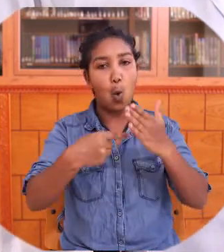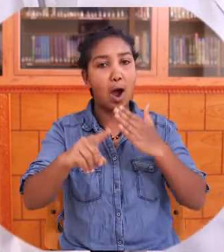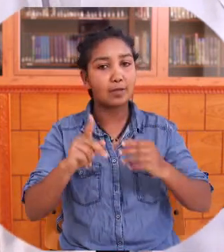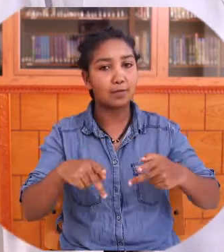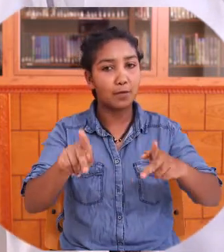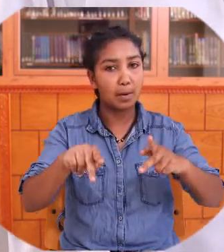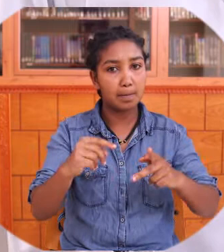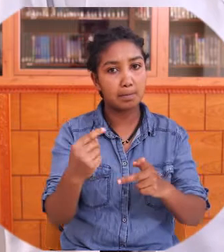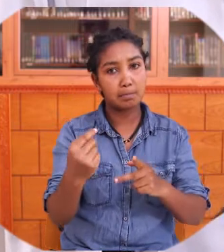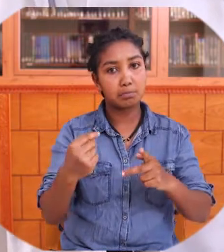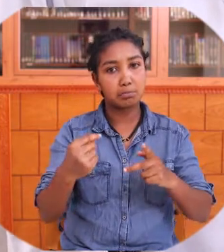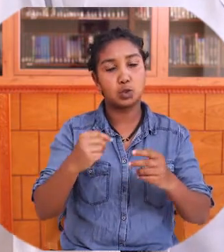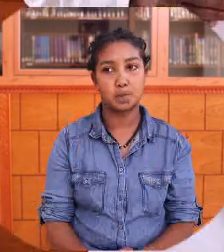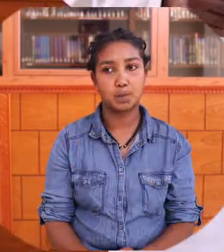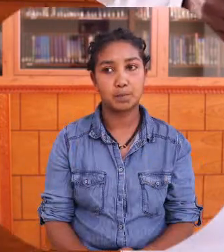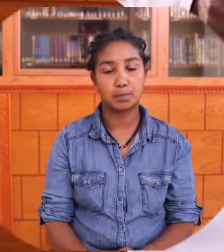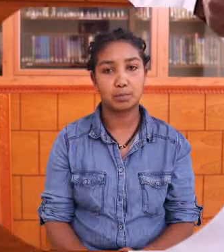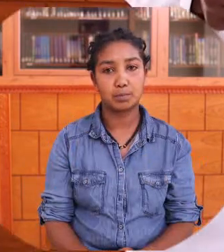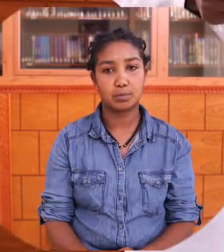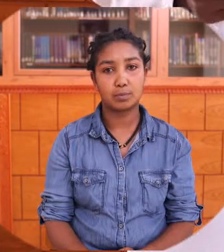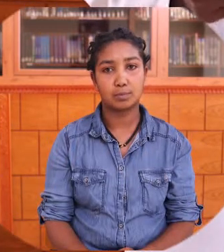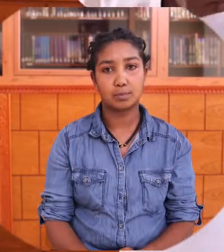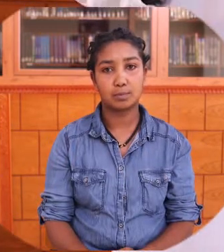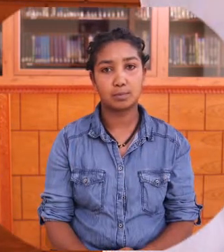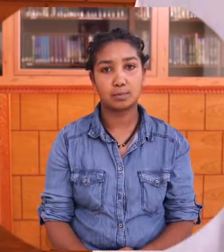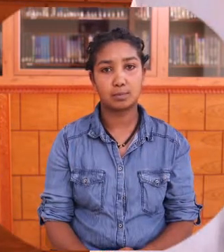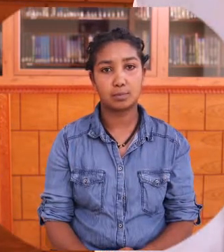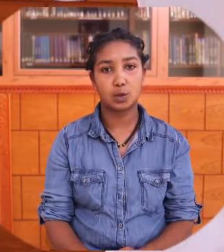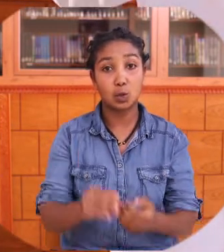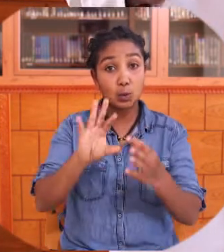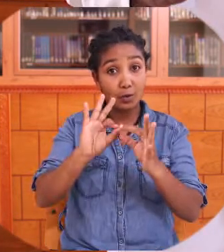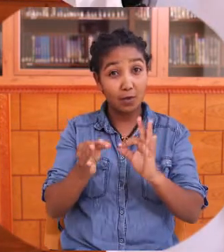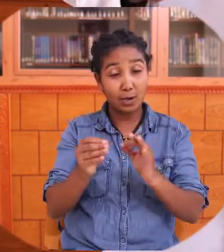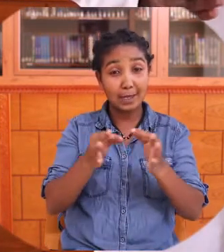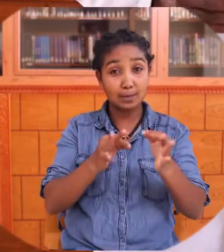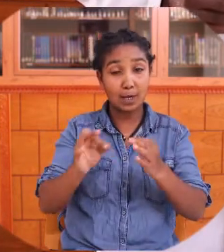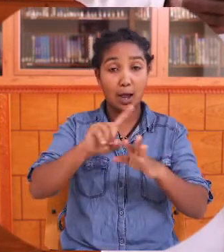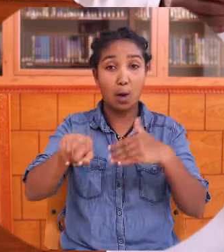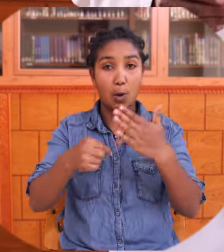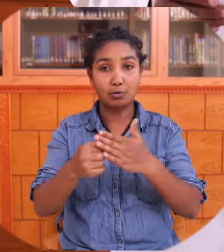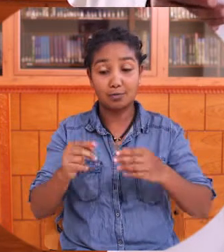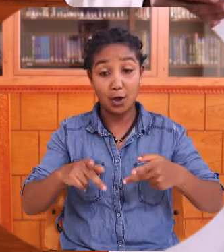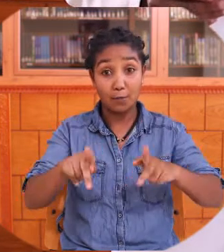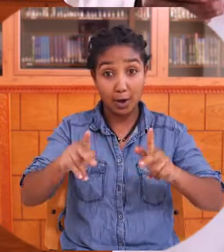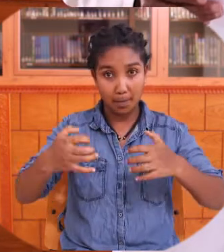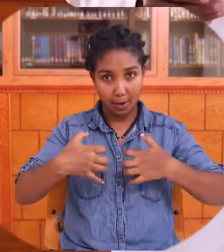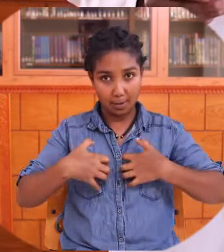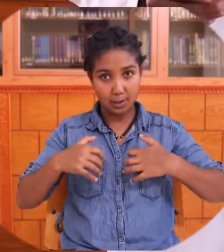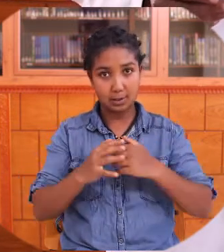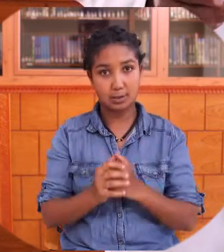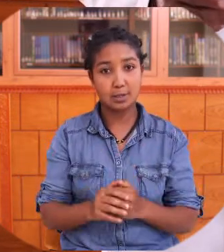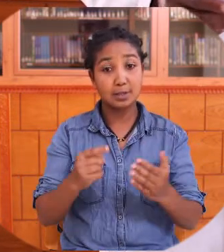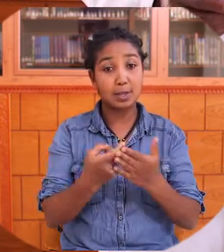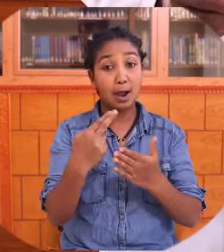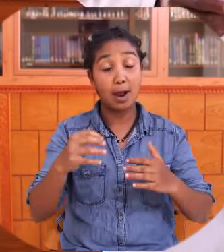in countryside use them. In order to define or explain about farm animals,